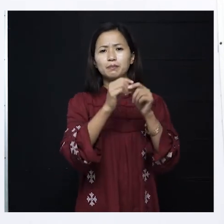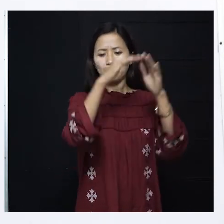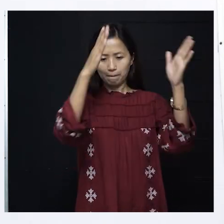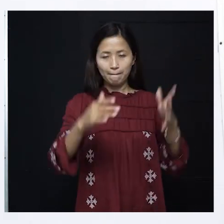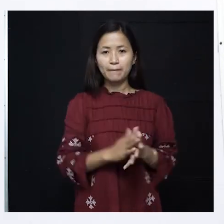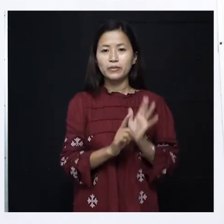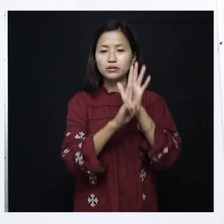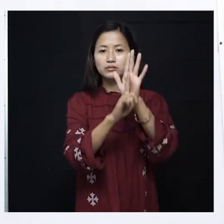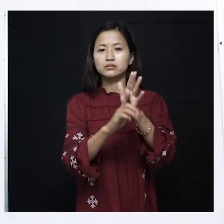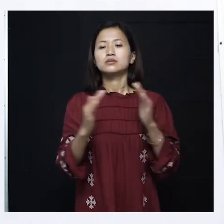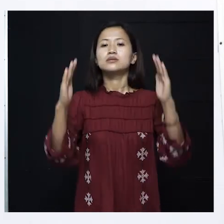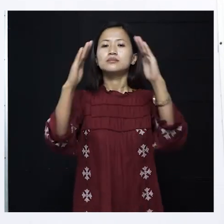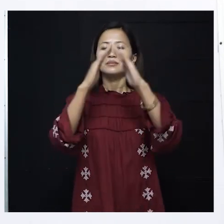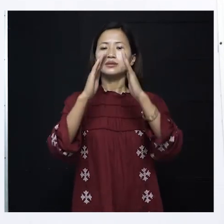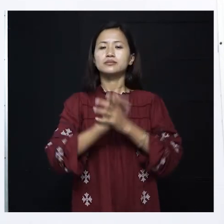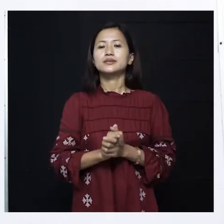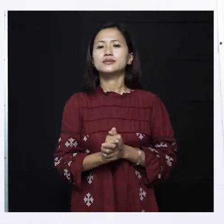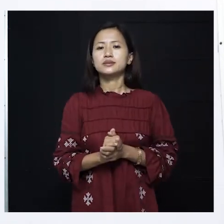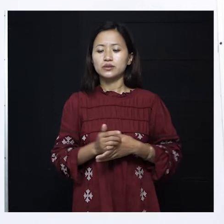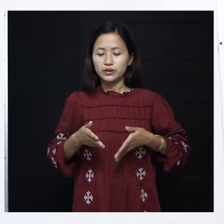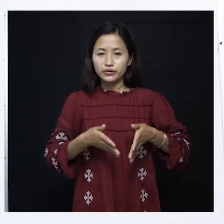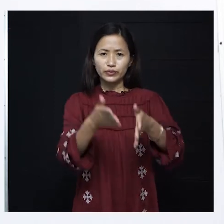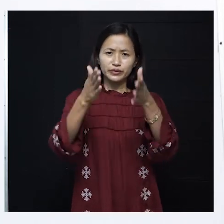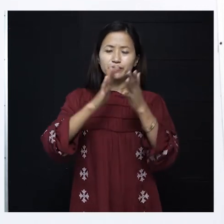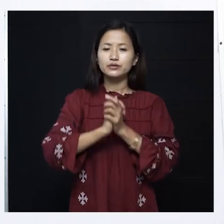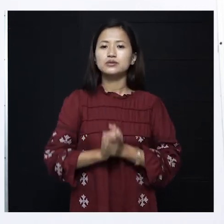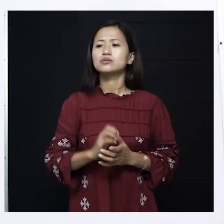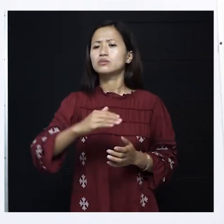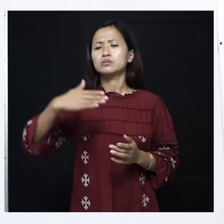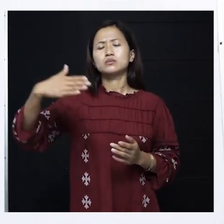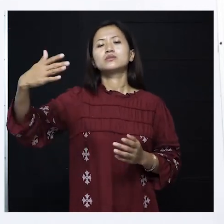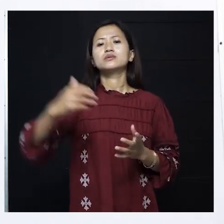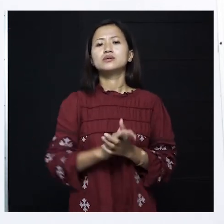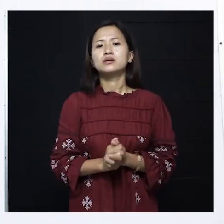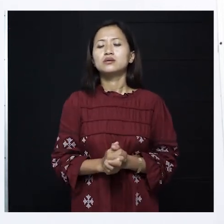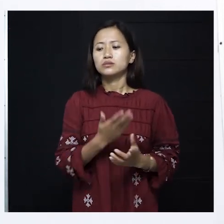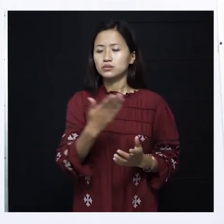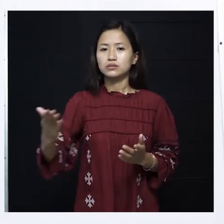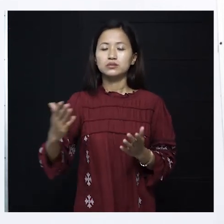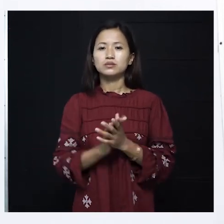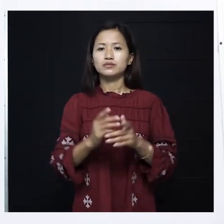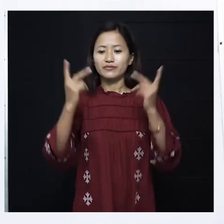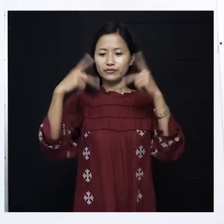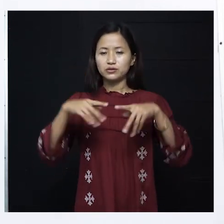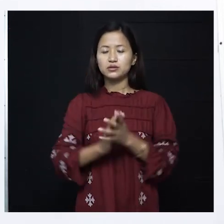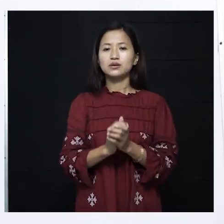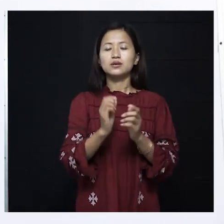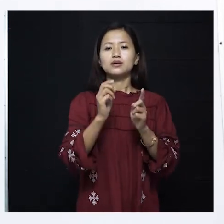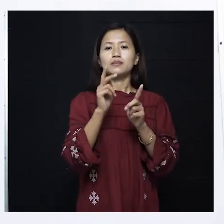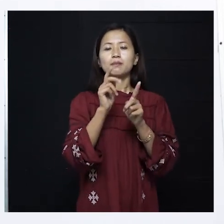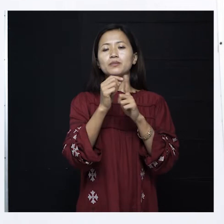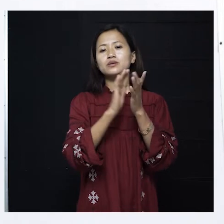are showing us the mountains, isn't it? The mountains, the rivers, and so on. So those are called as physical map.